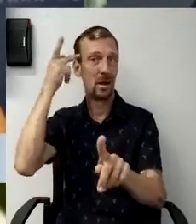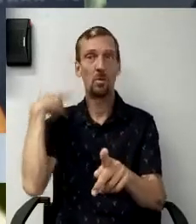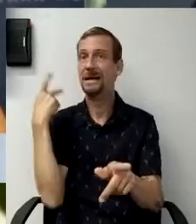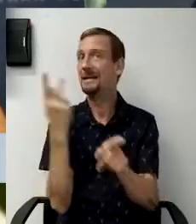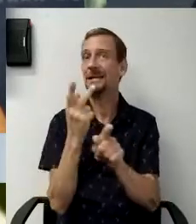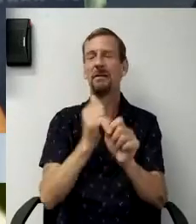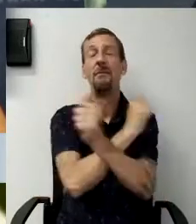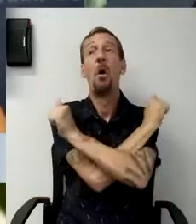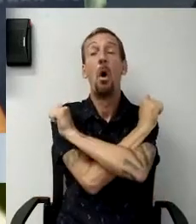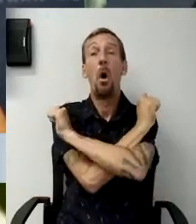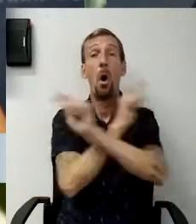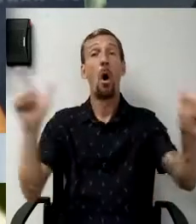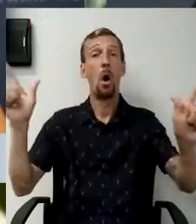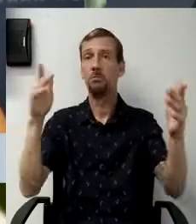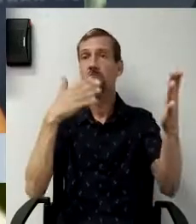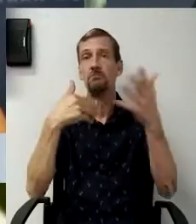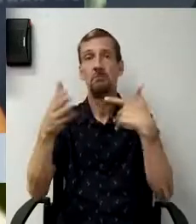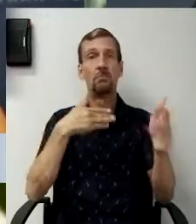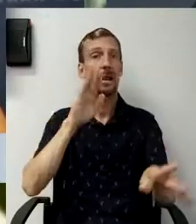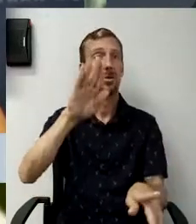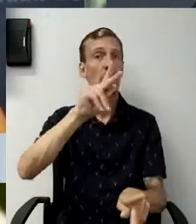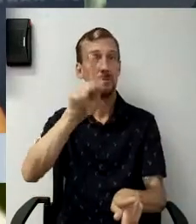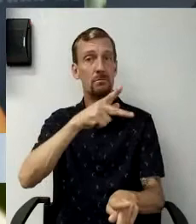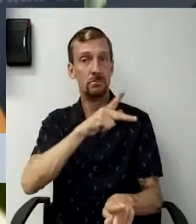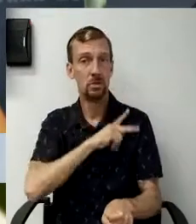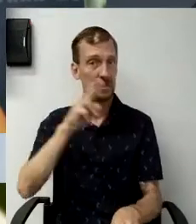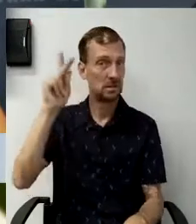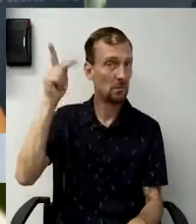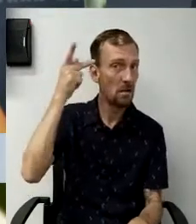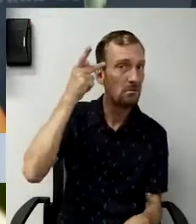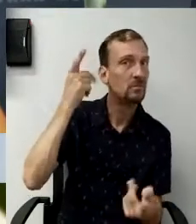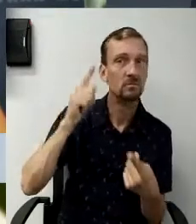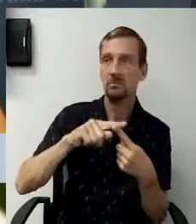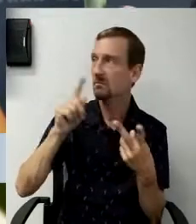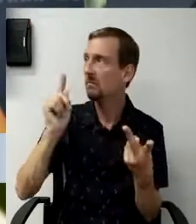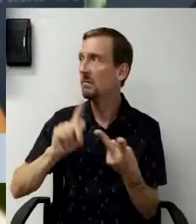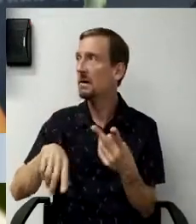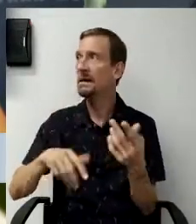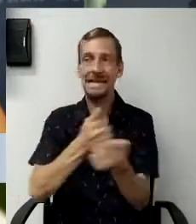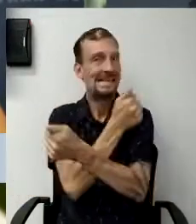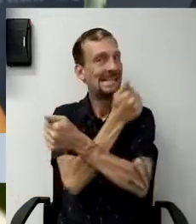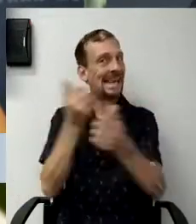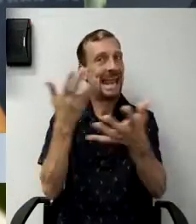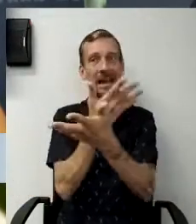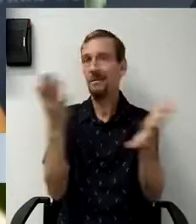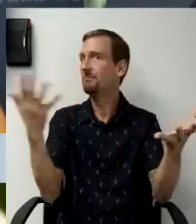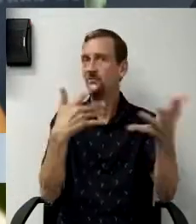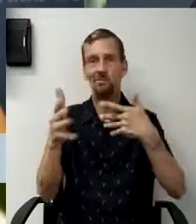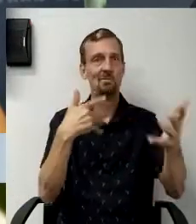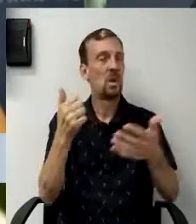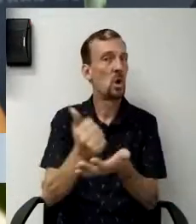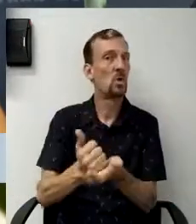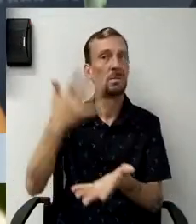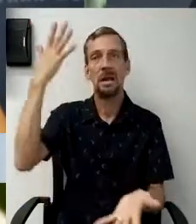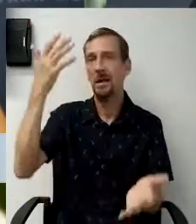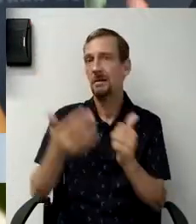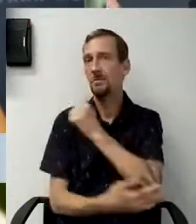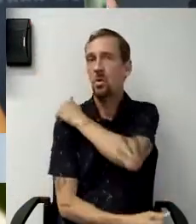everybody, irrespective of your personal politics, you know, anything, rich,